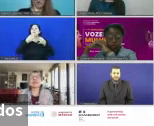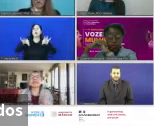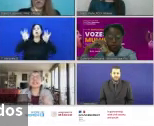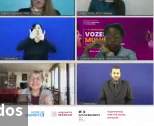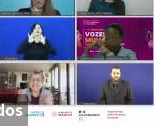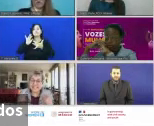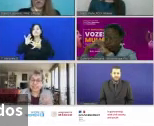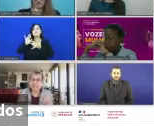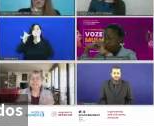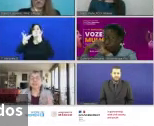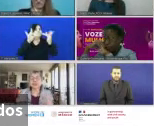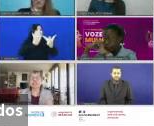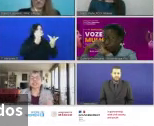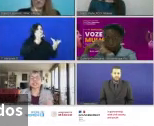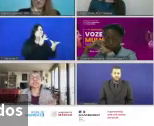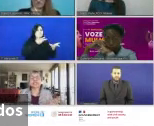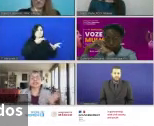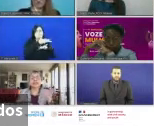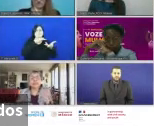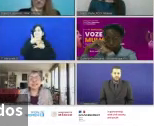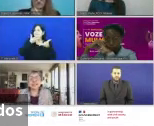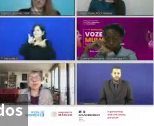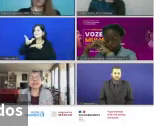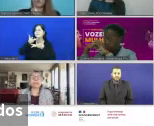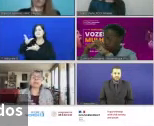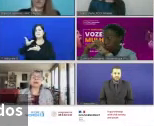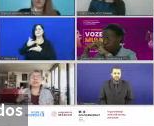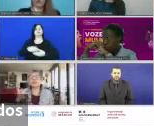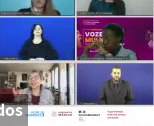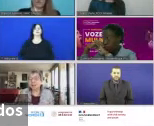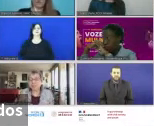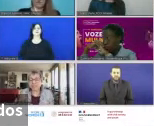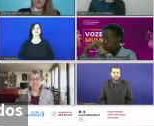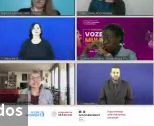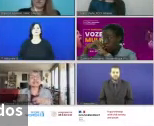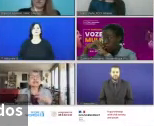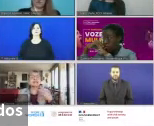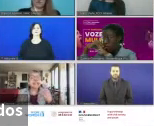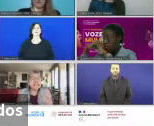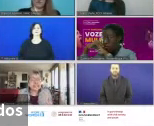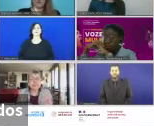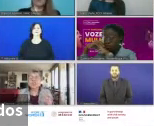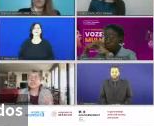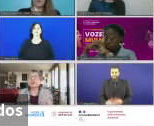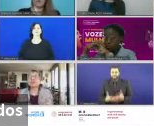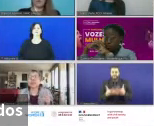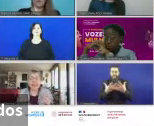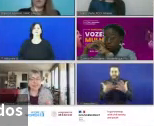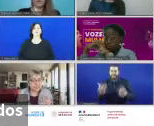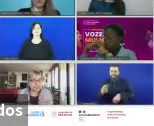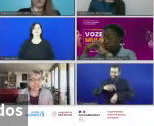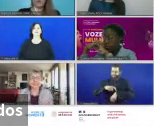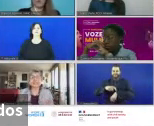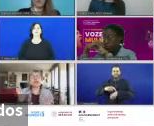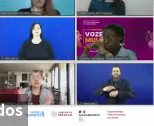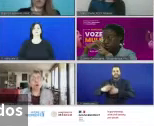the discussions on critical issues from economic empowerment to economic justice, dealing with issues of climate